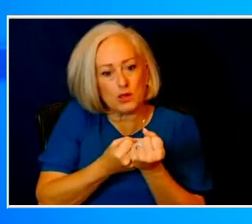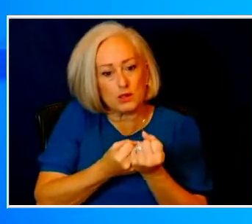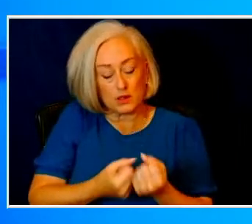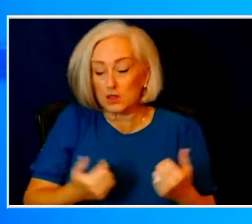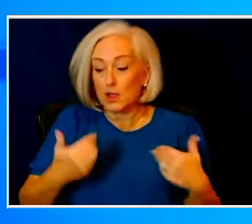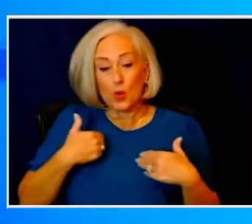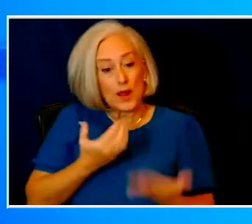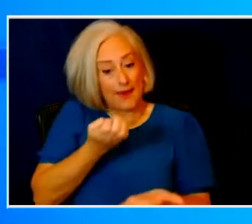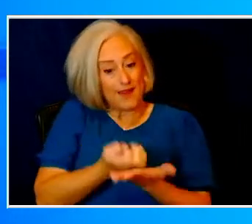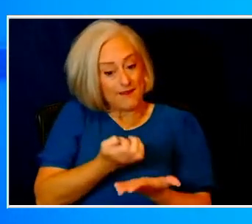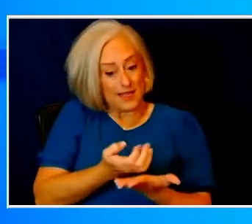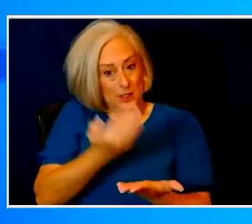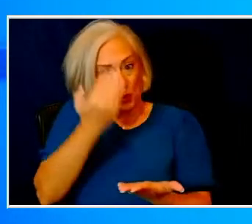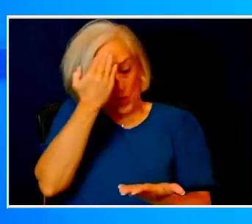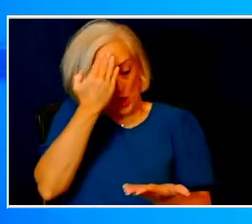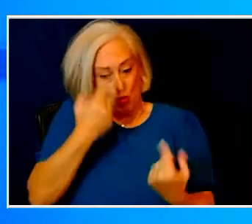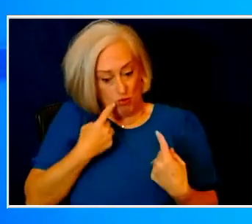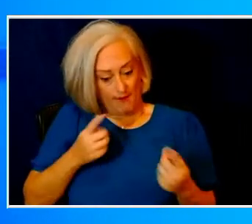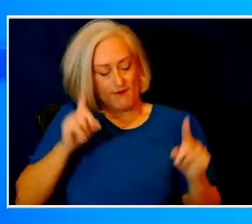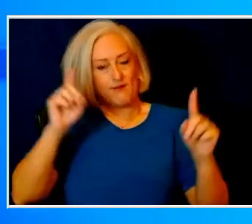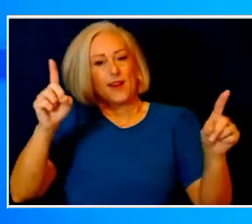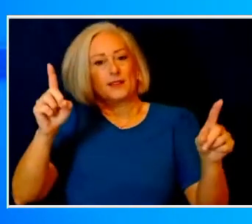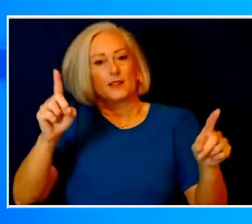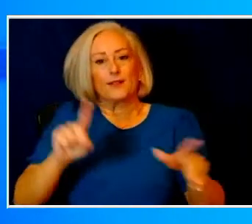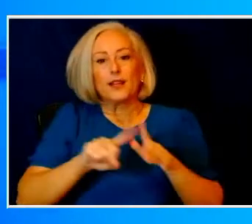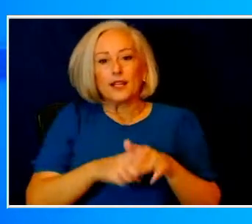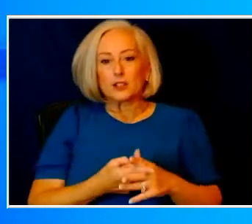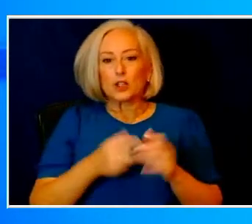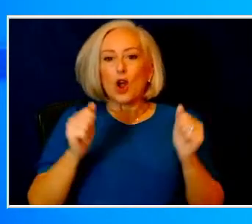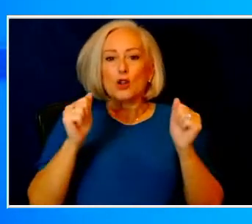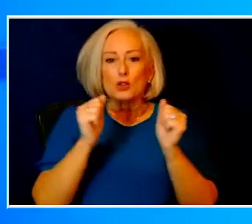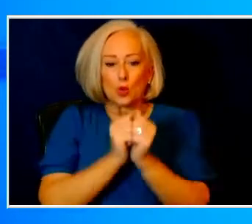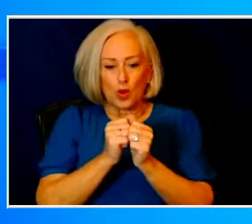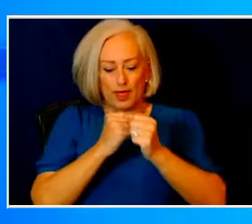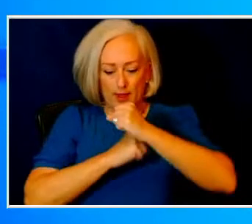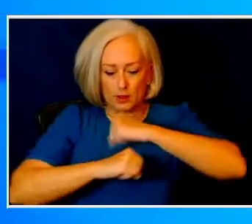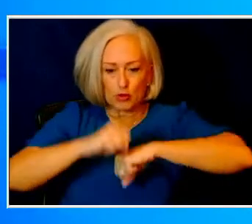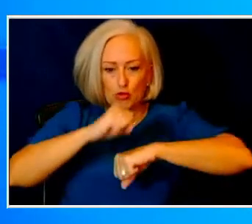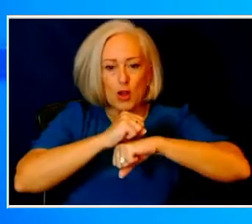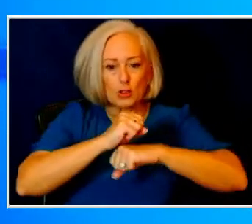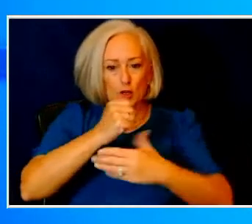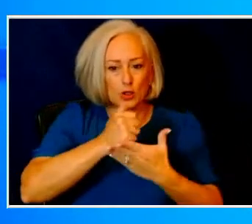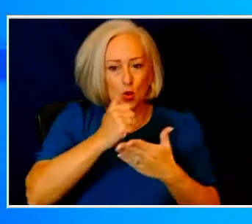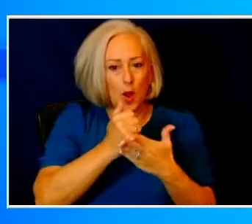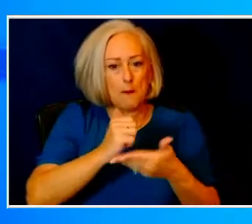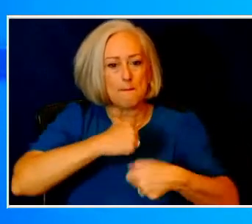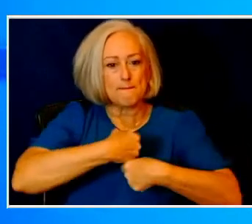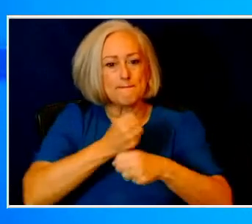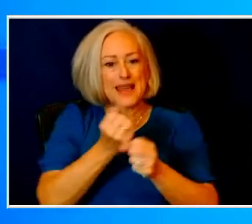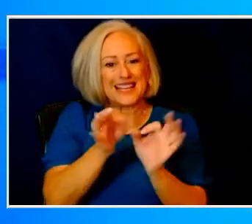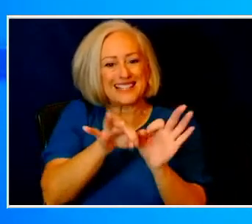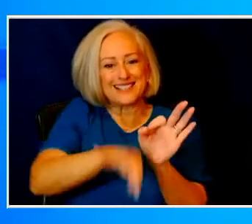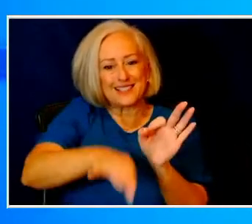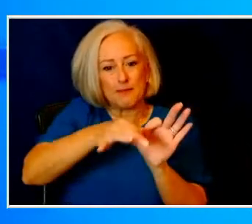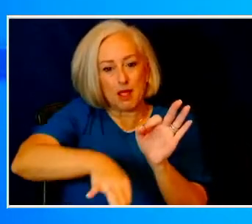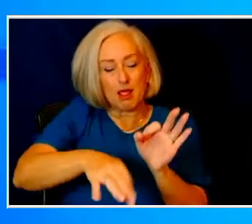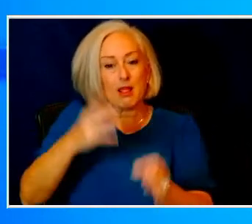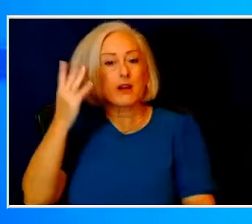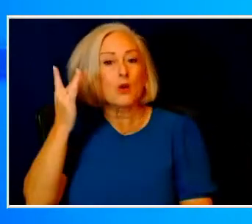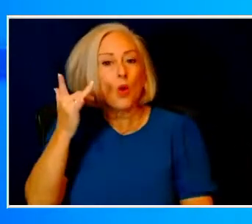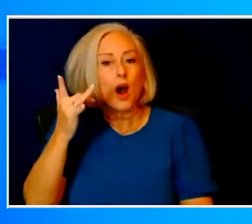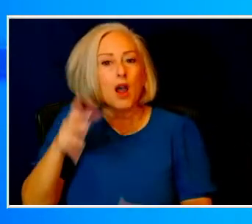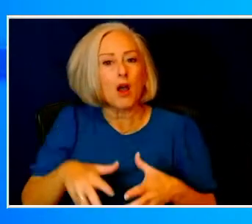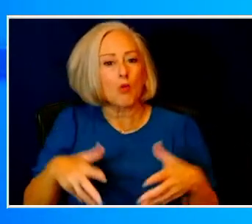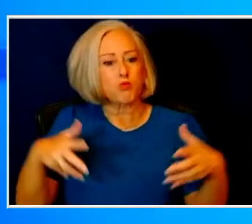effective. And what a lot of that starts with is some initial structure to help simplify things, because we know that obesity is a very, very